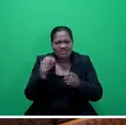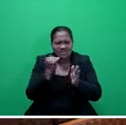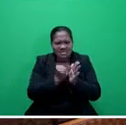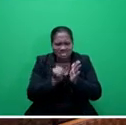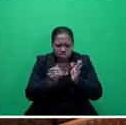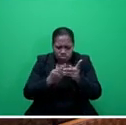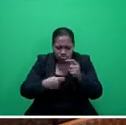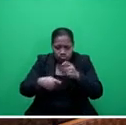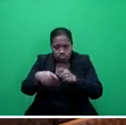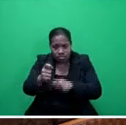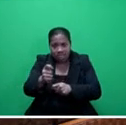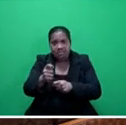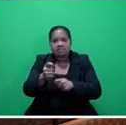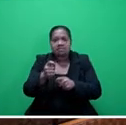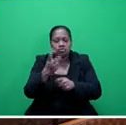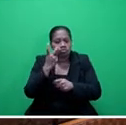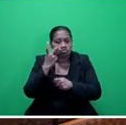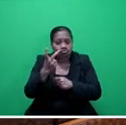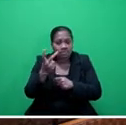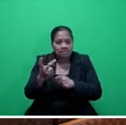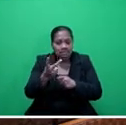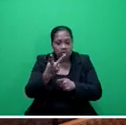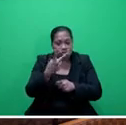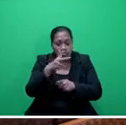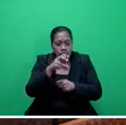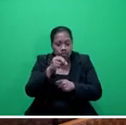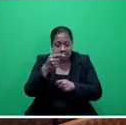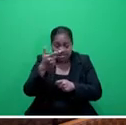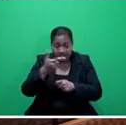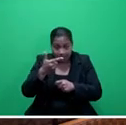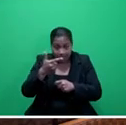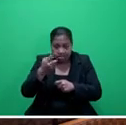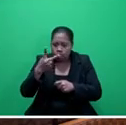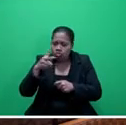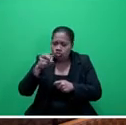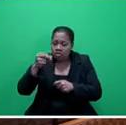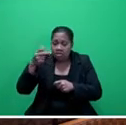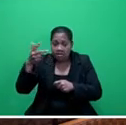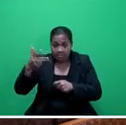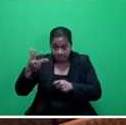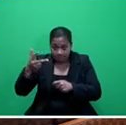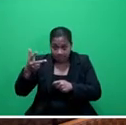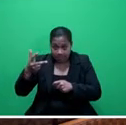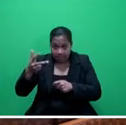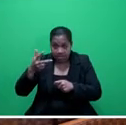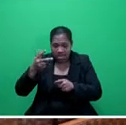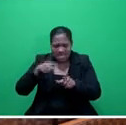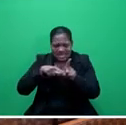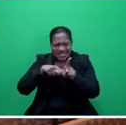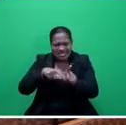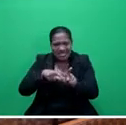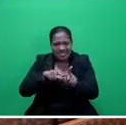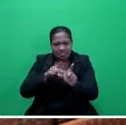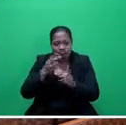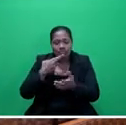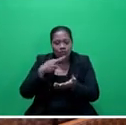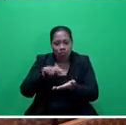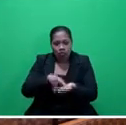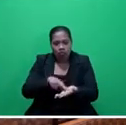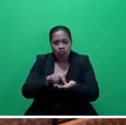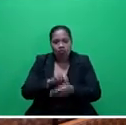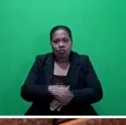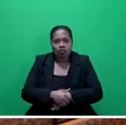and Tourism 2017 to 2018 Annual Report.